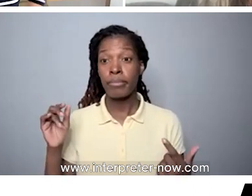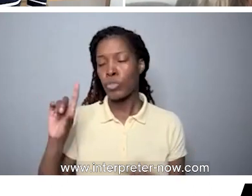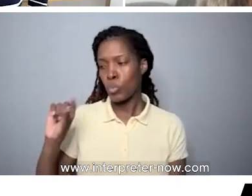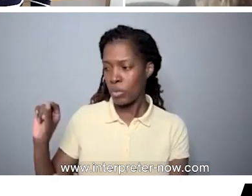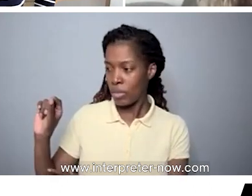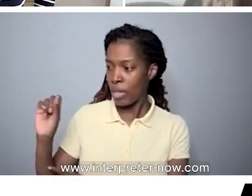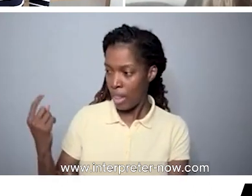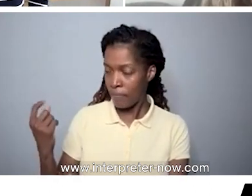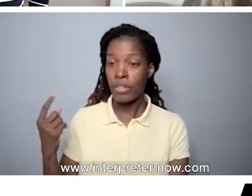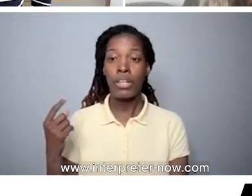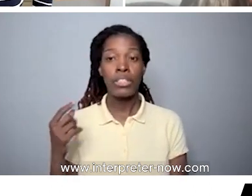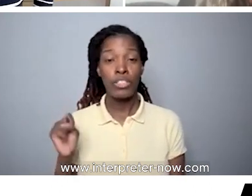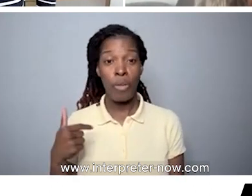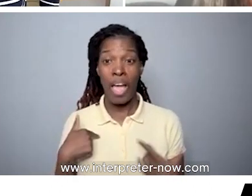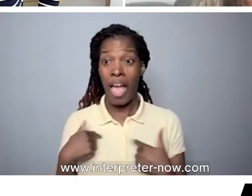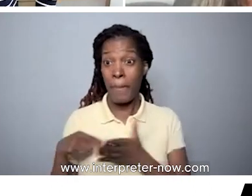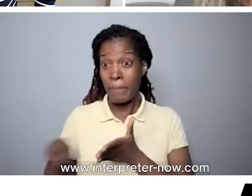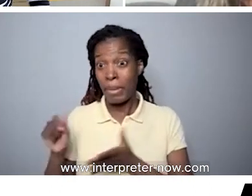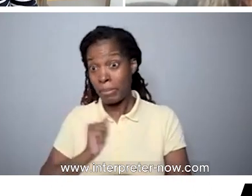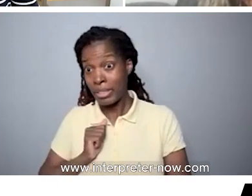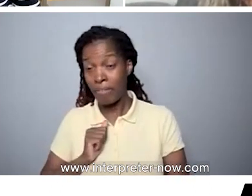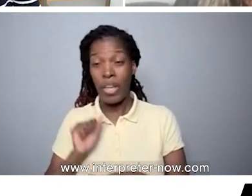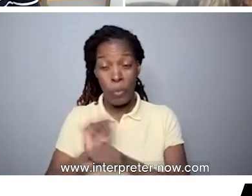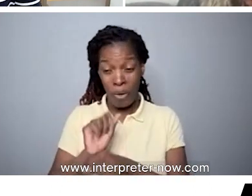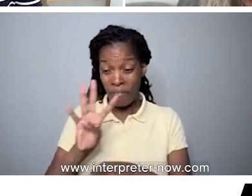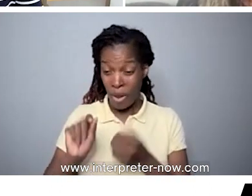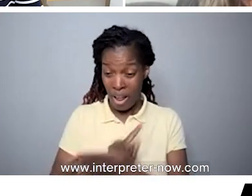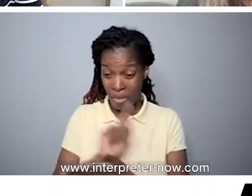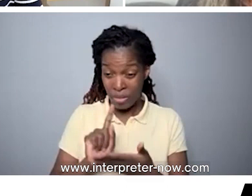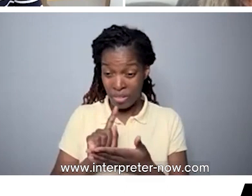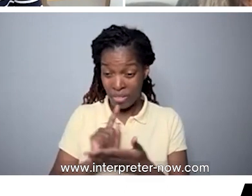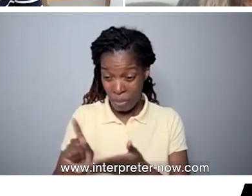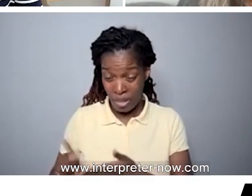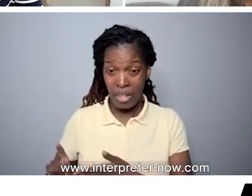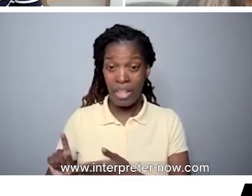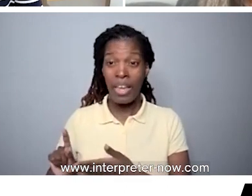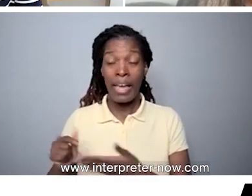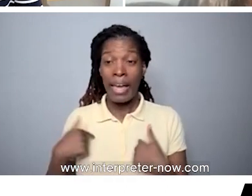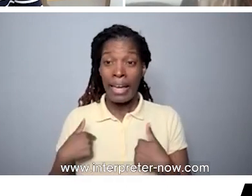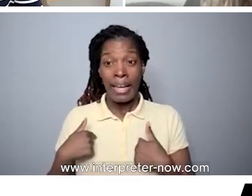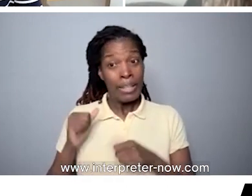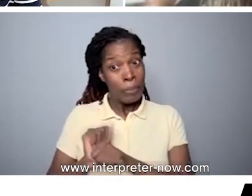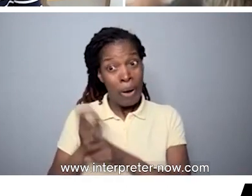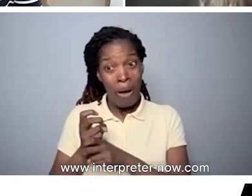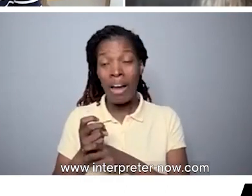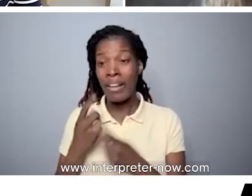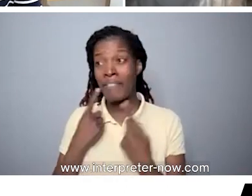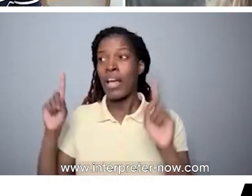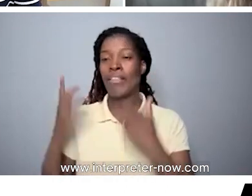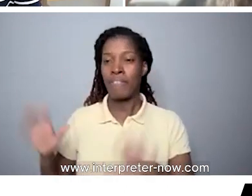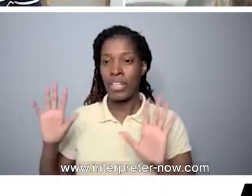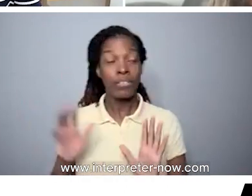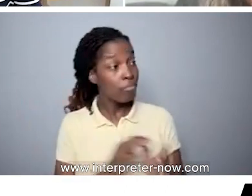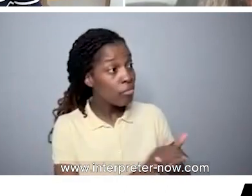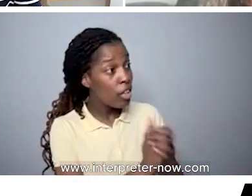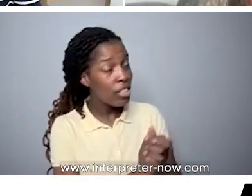congratulations. Thank you. I am proud. I will say I have friends who are very upset with me about how long it was taking, but it's like